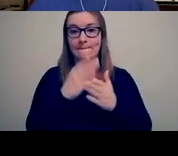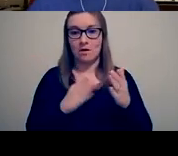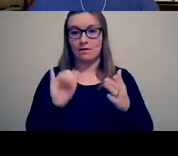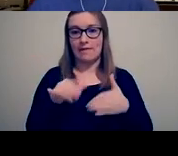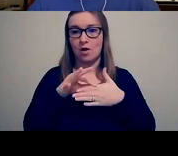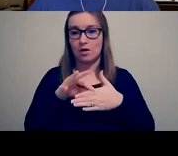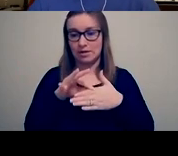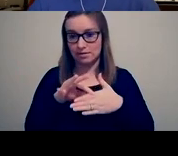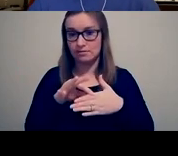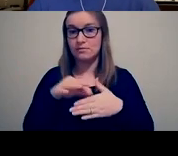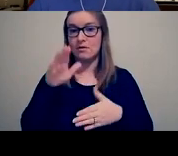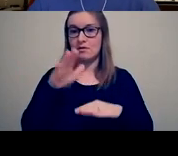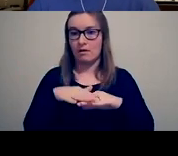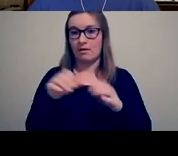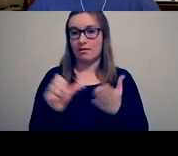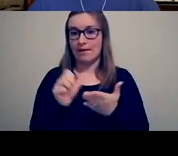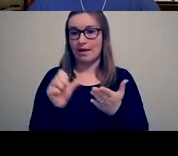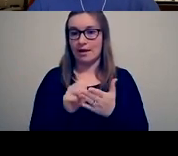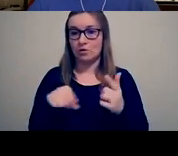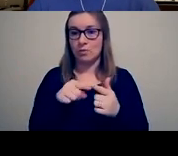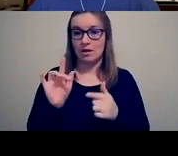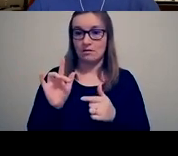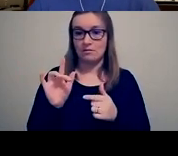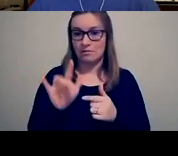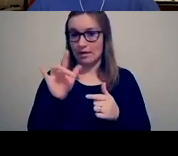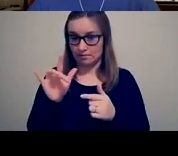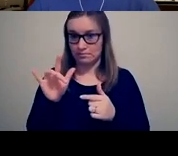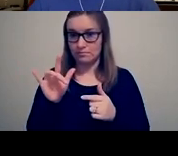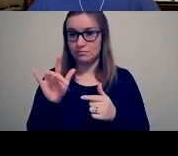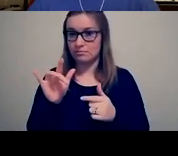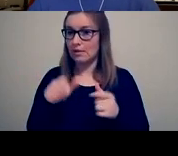content within the page when a user clicks on a control.